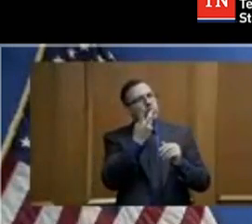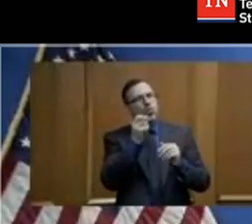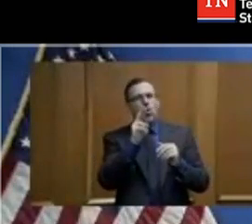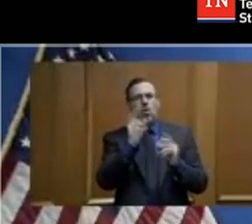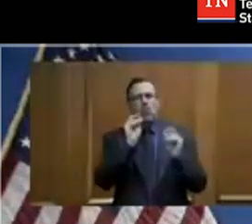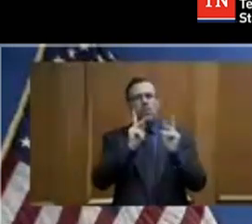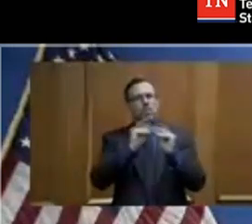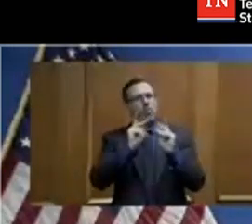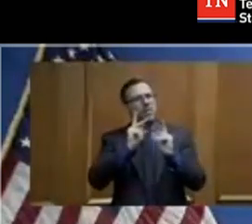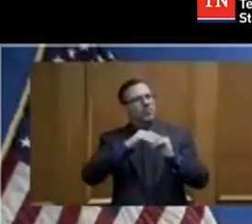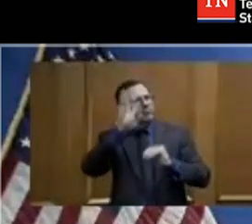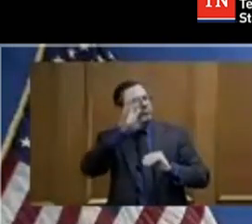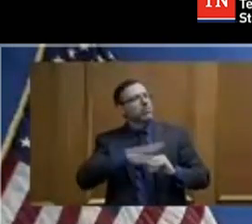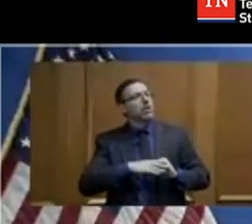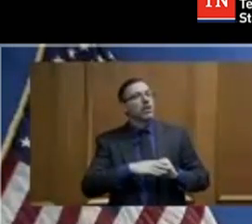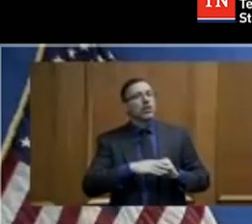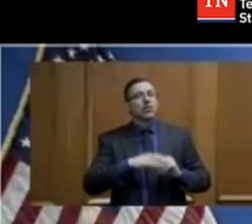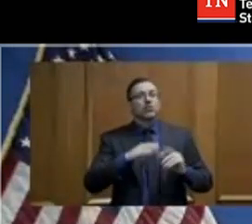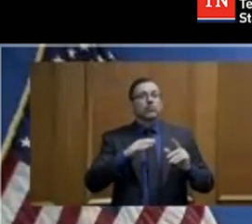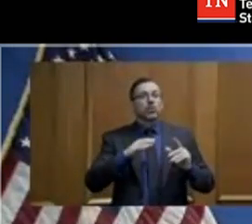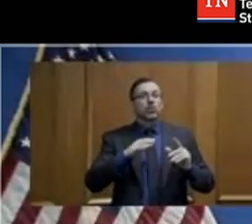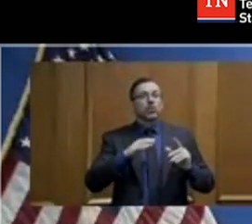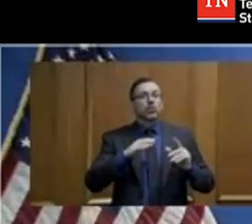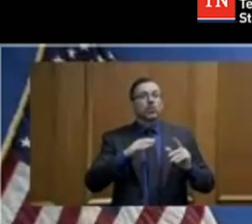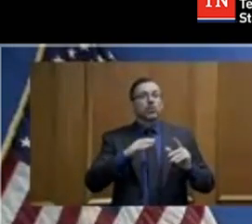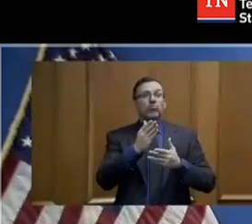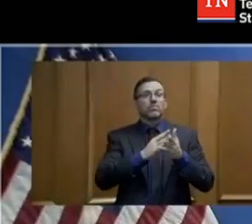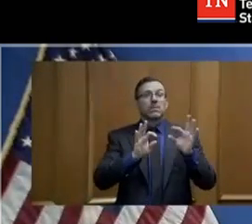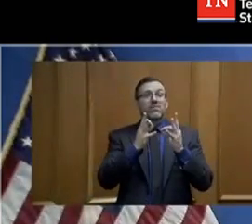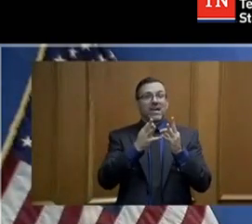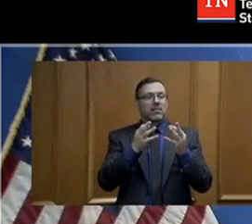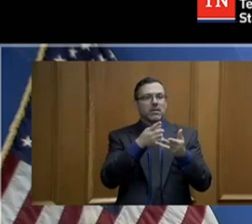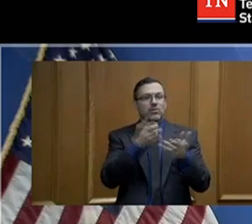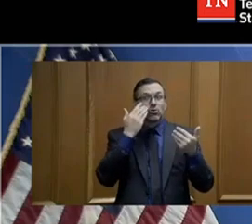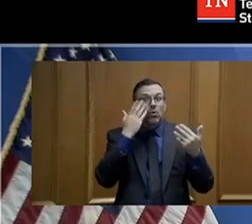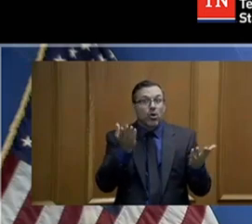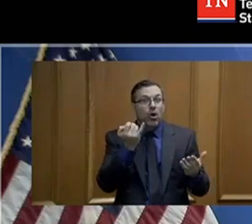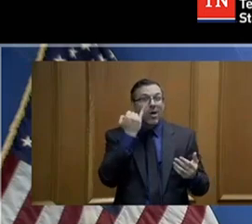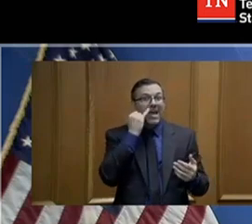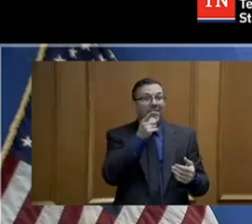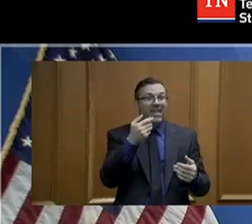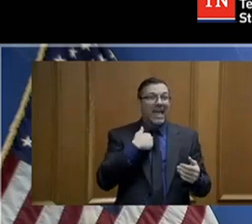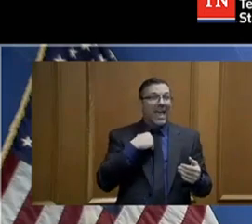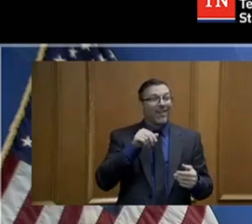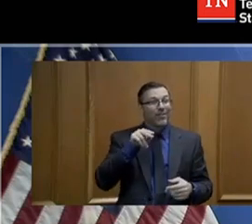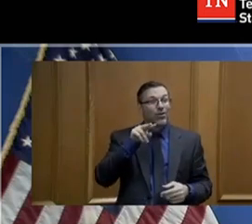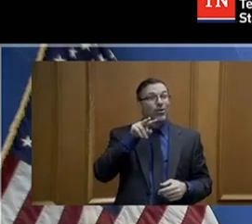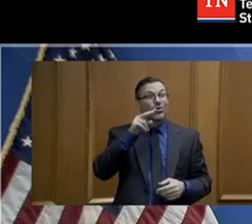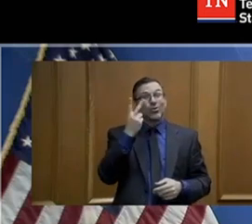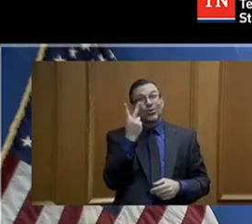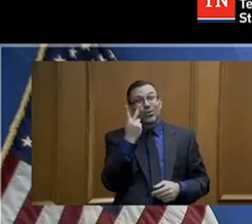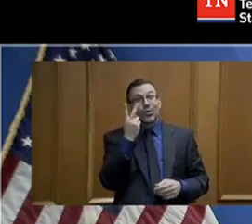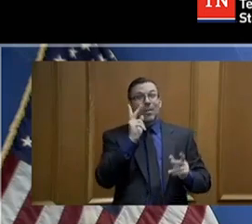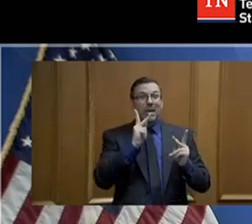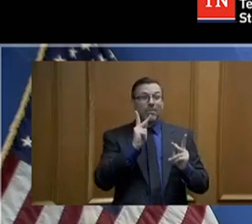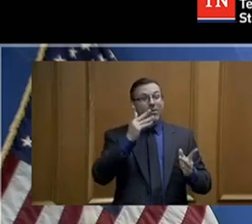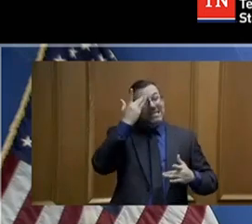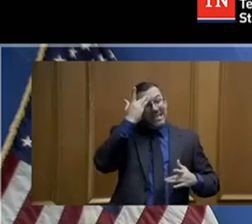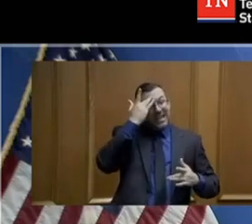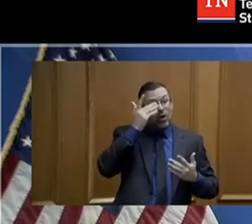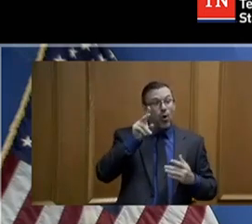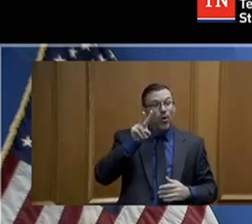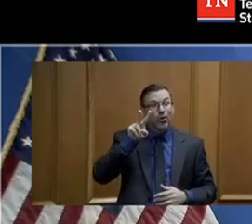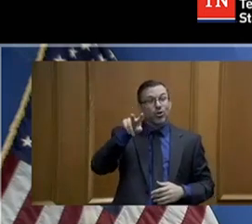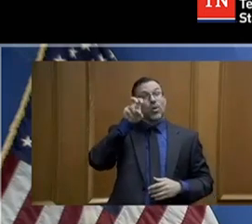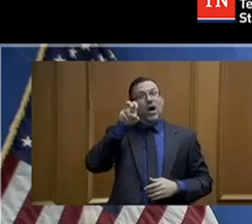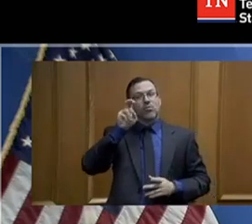recall. So families don't know whether it's 2 cases or 200 cases. Why can the state not be